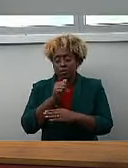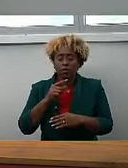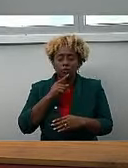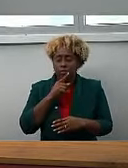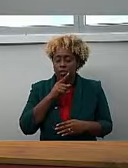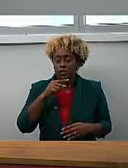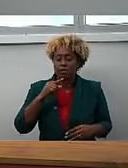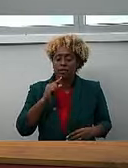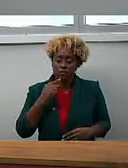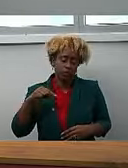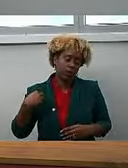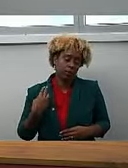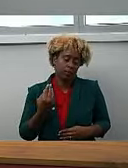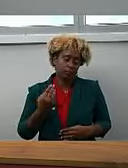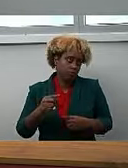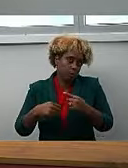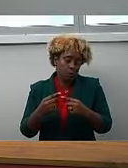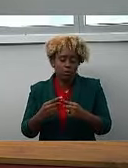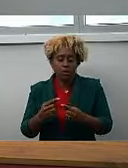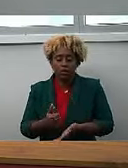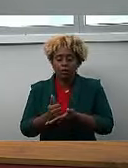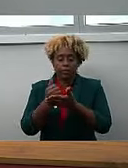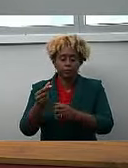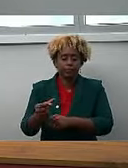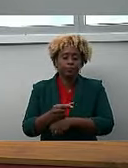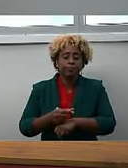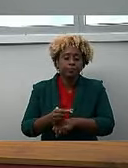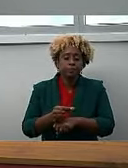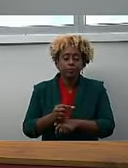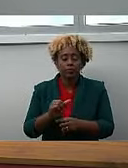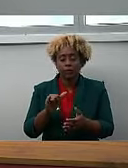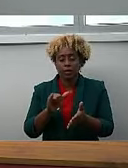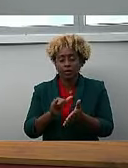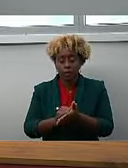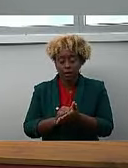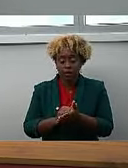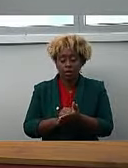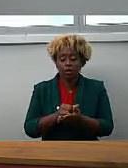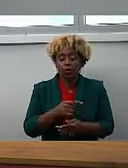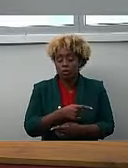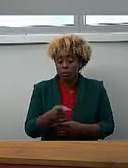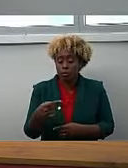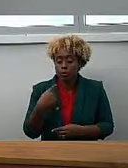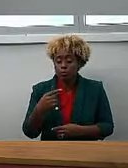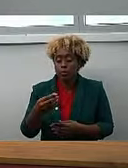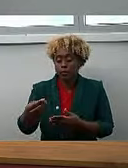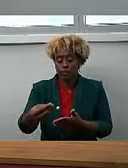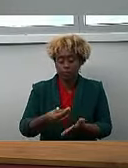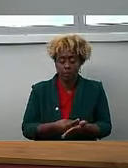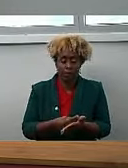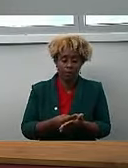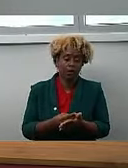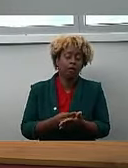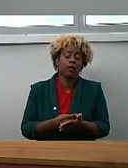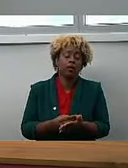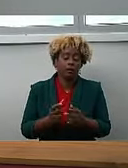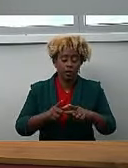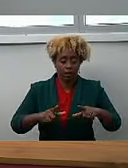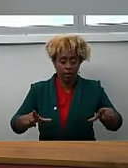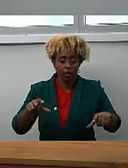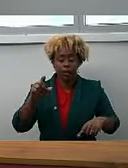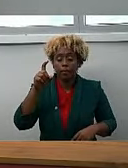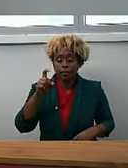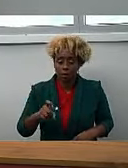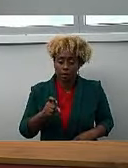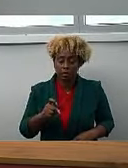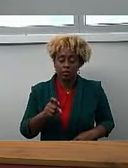to ensuring that those to whom these lands are sold can be held accountable to develop